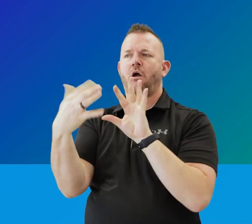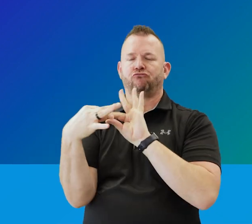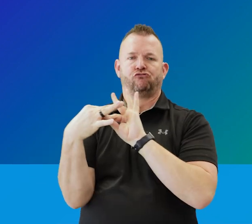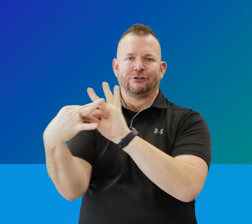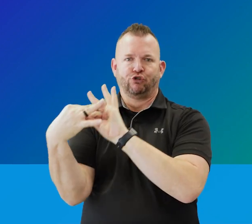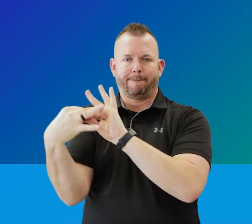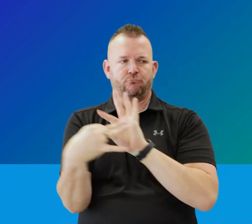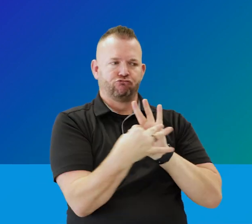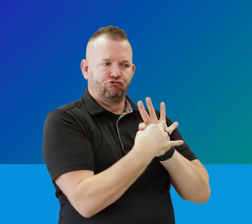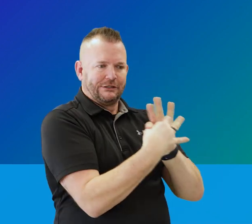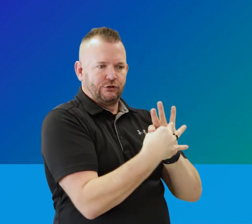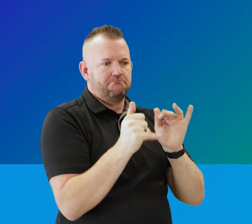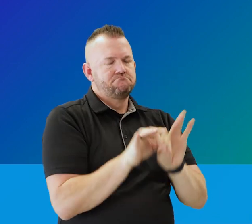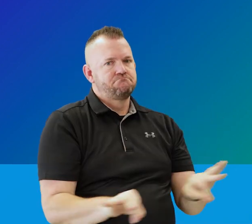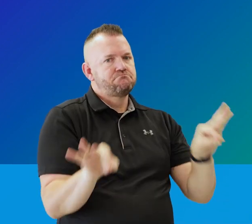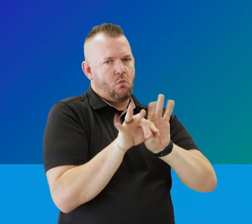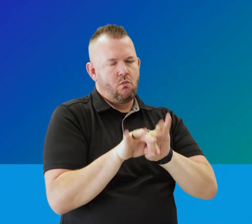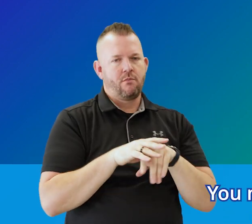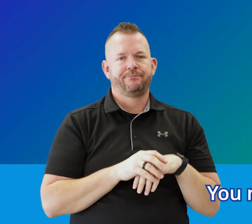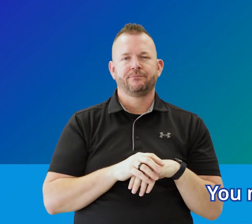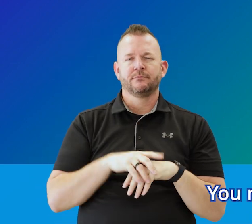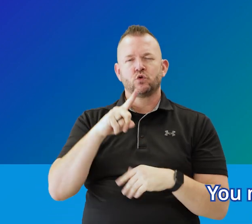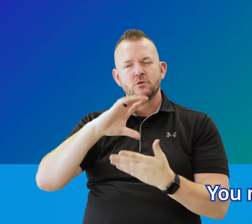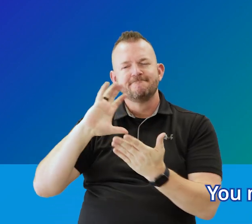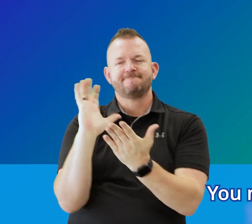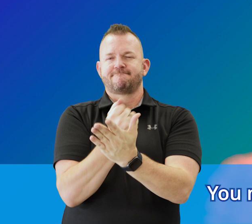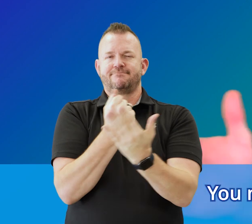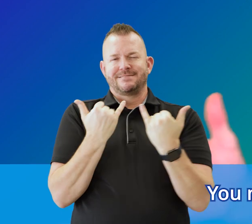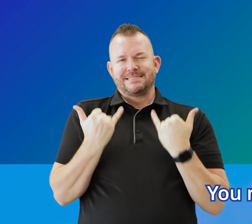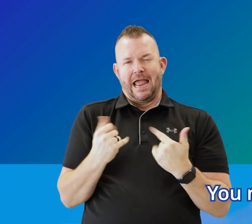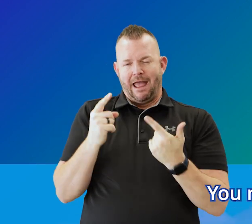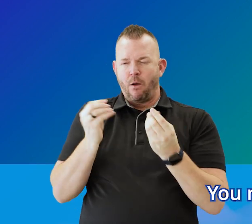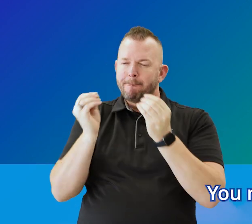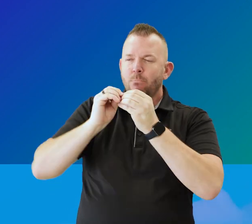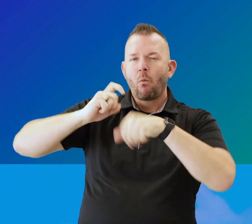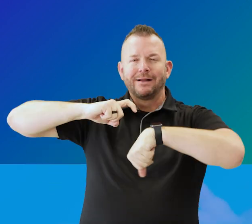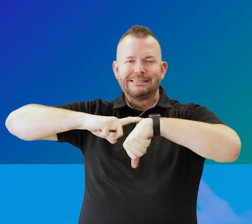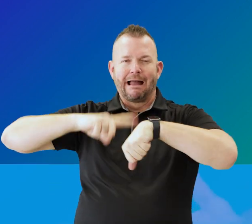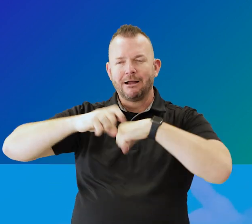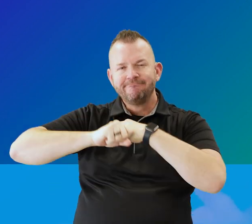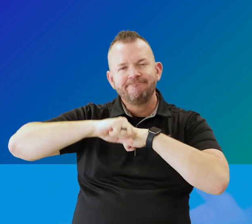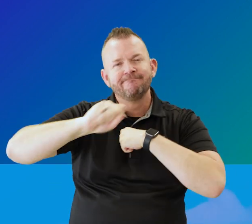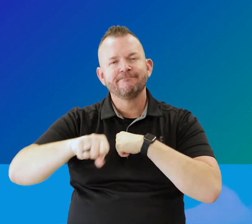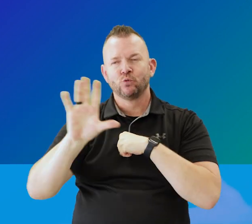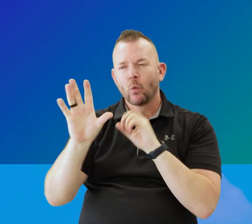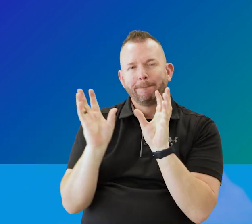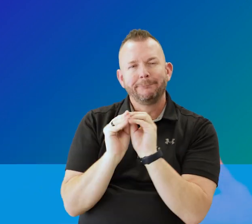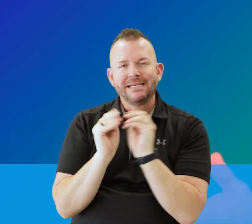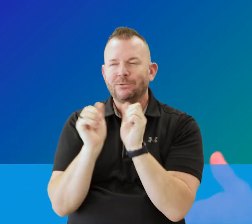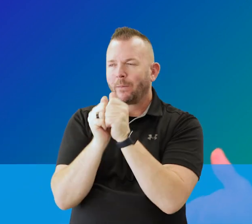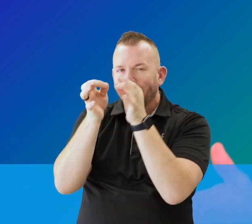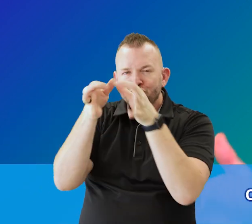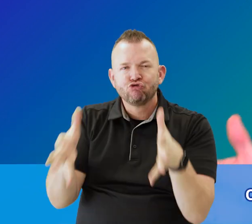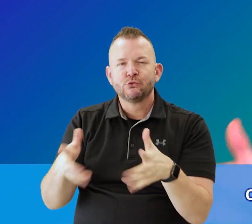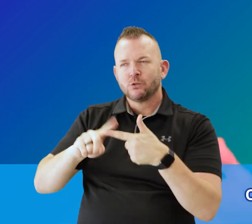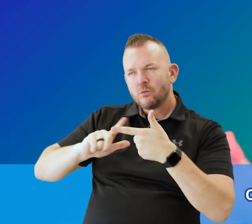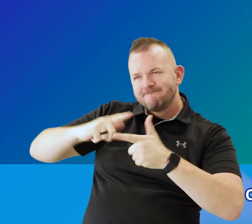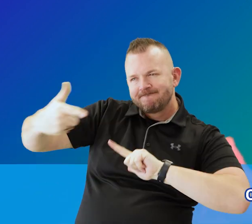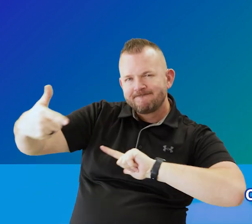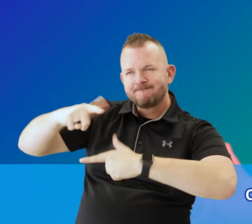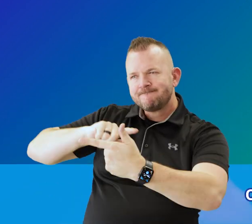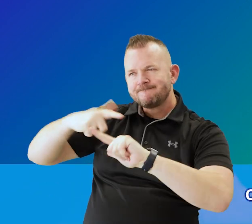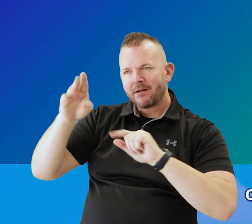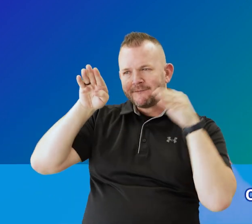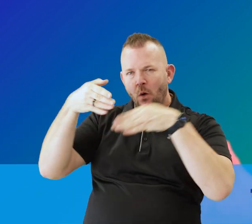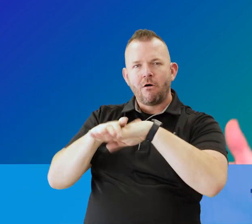that relationship. So take the time. You might even take a little extra time if you need to work through an interpreter, or you just